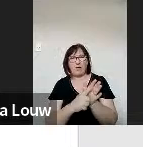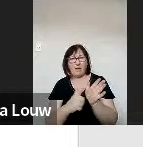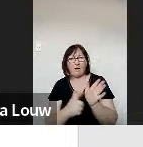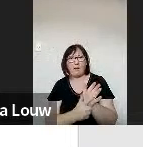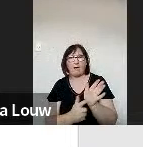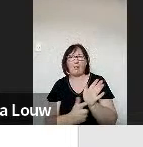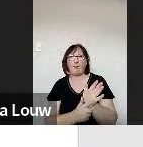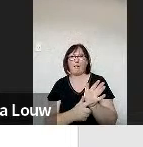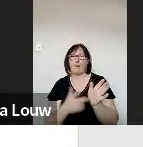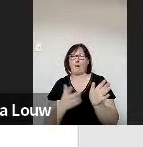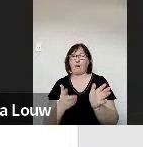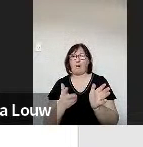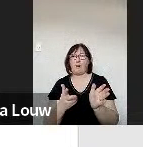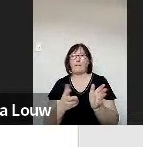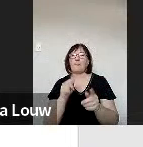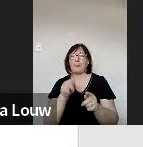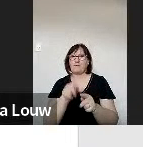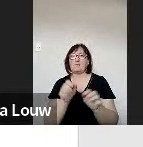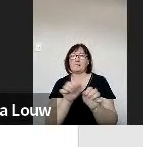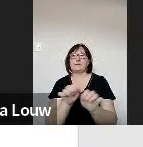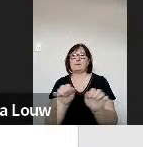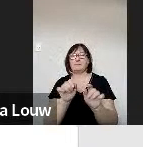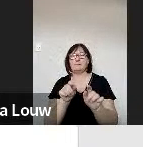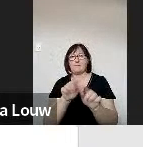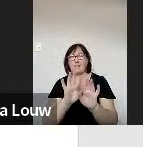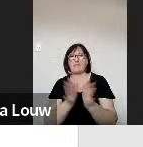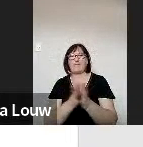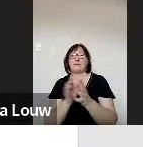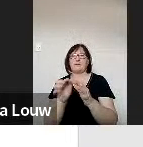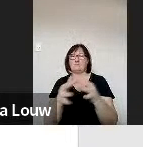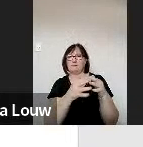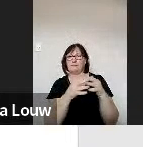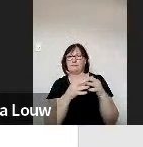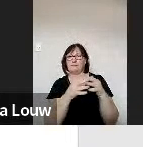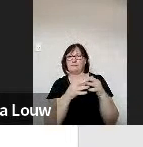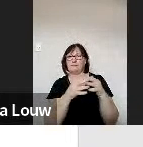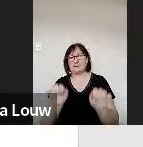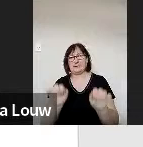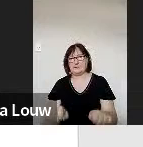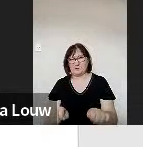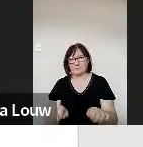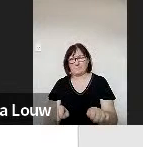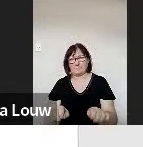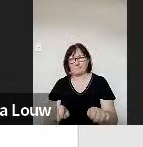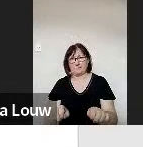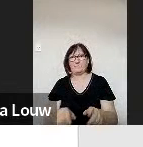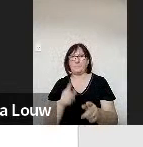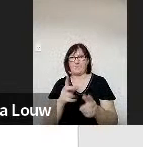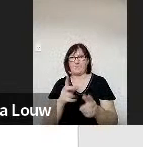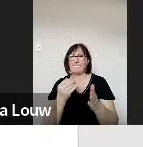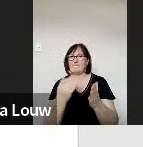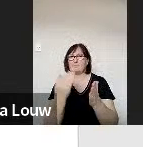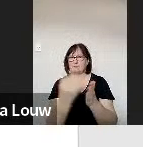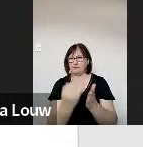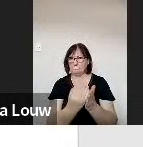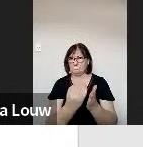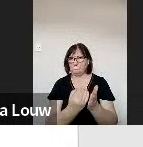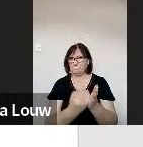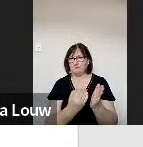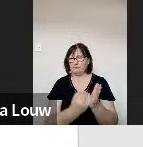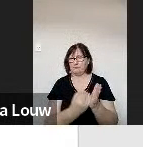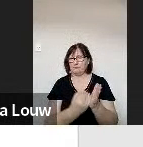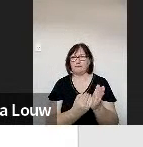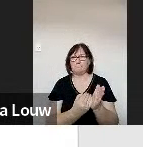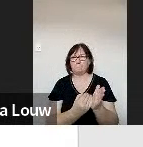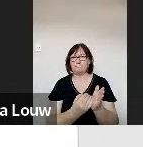the harmonized system. The harmonized system further provides for classification principles. And lastly,